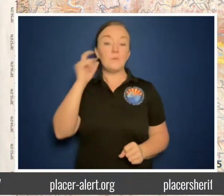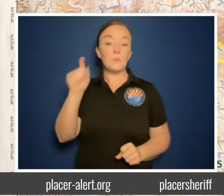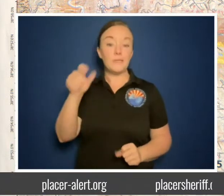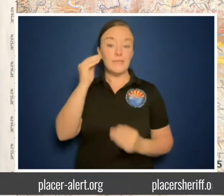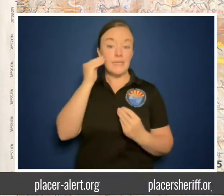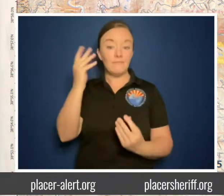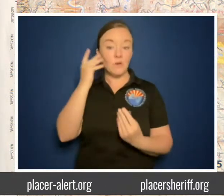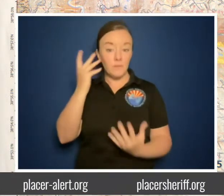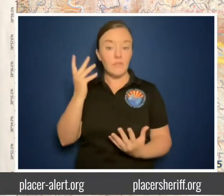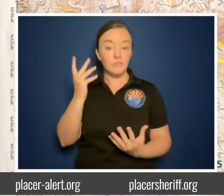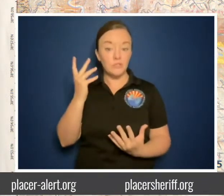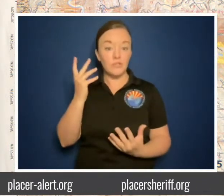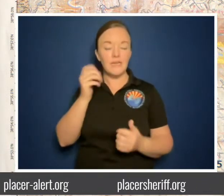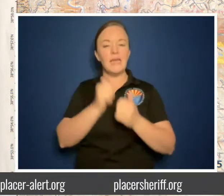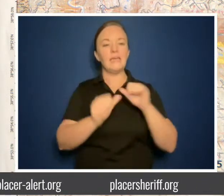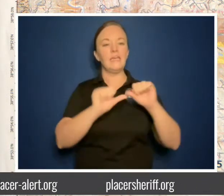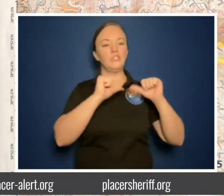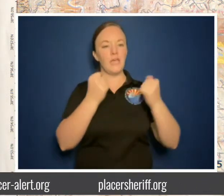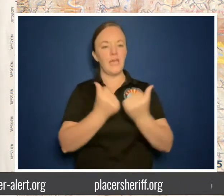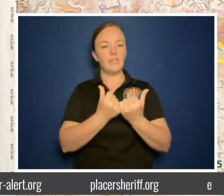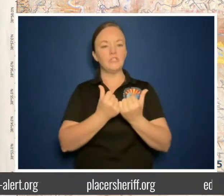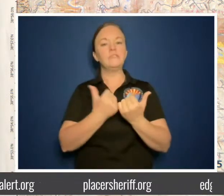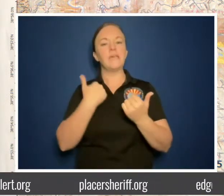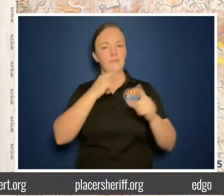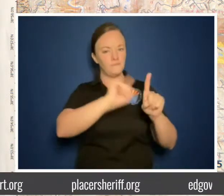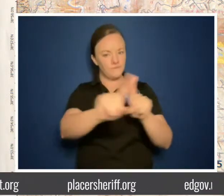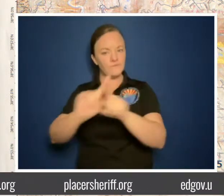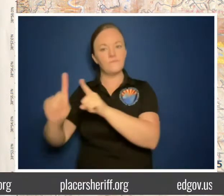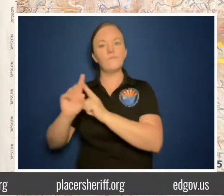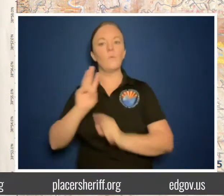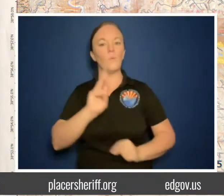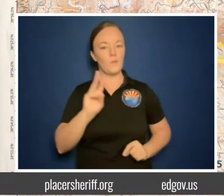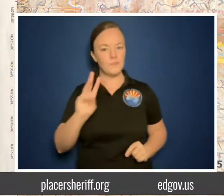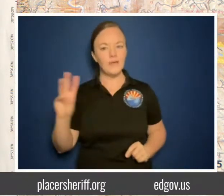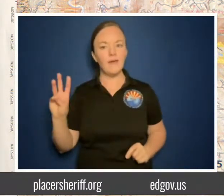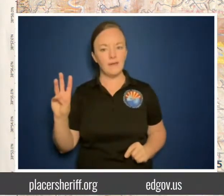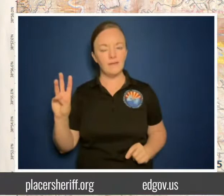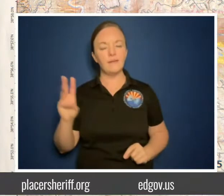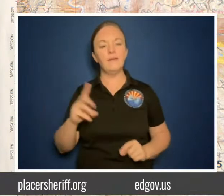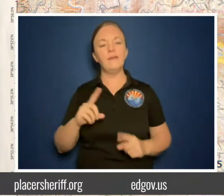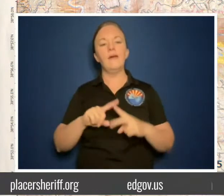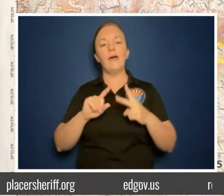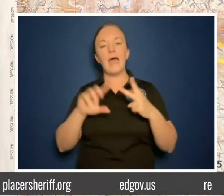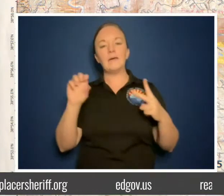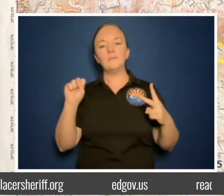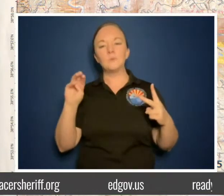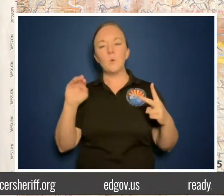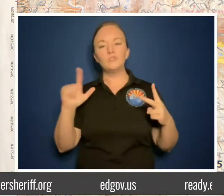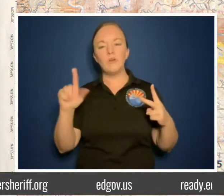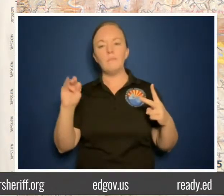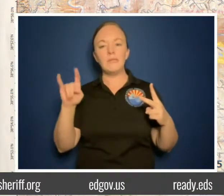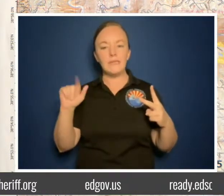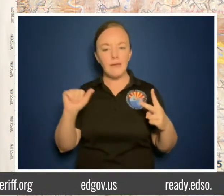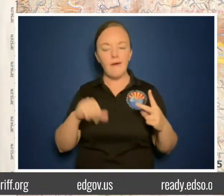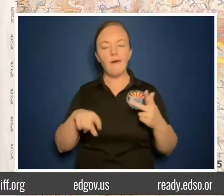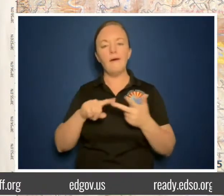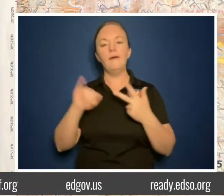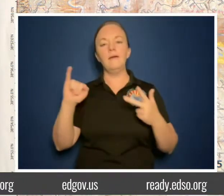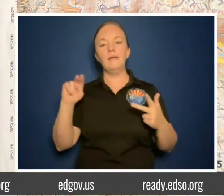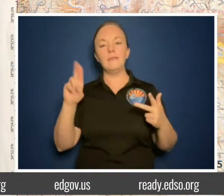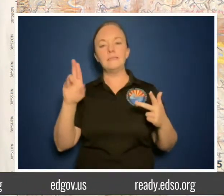each agency's respective websites you can find information, their social media accounts, NCWeb, and CAL FIRE's